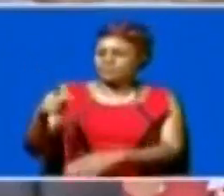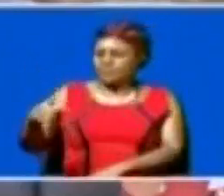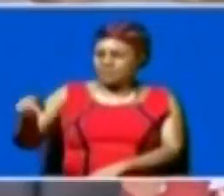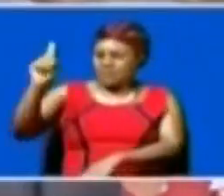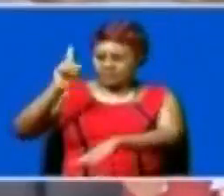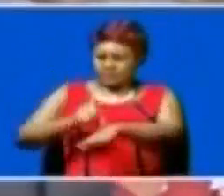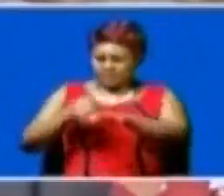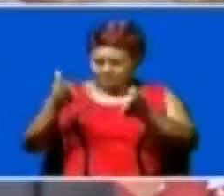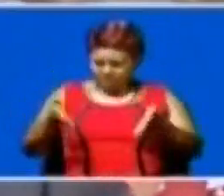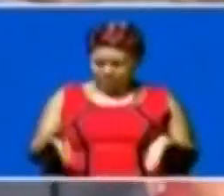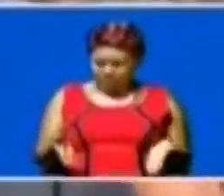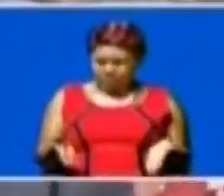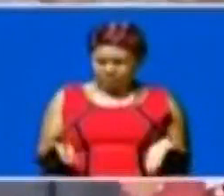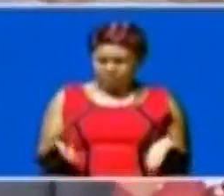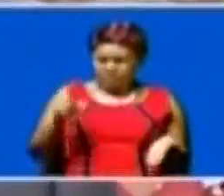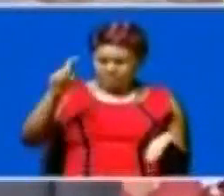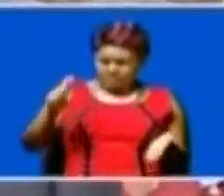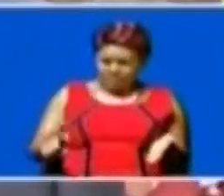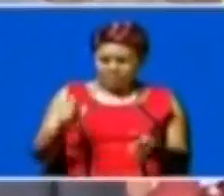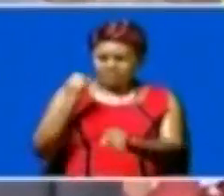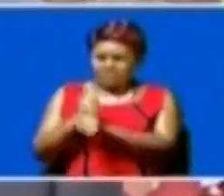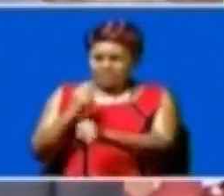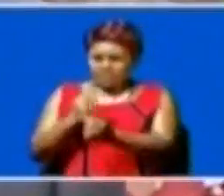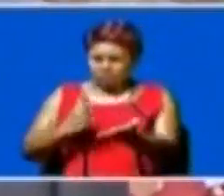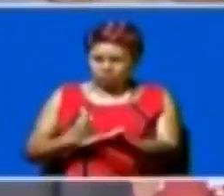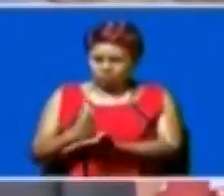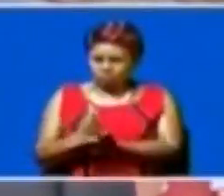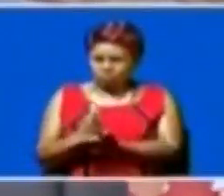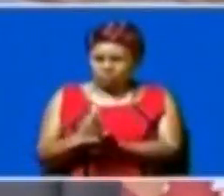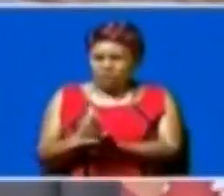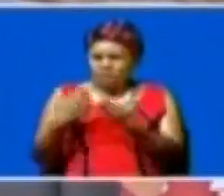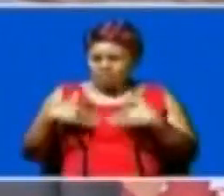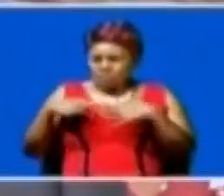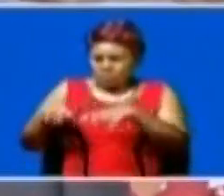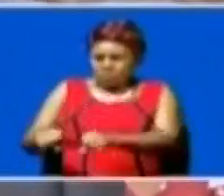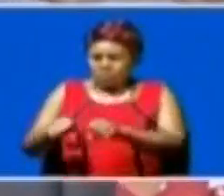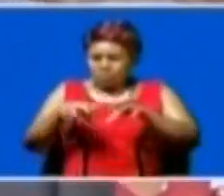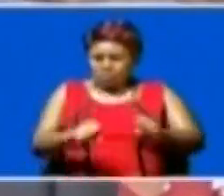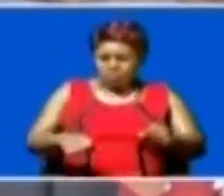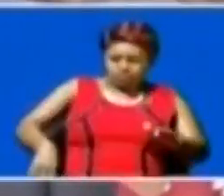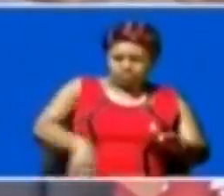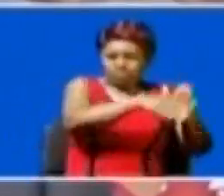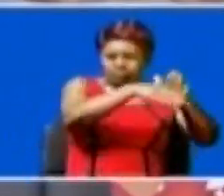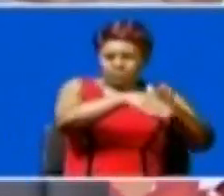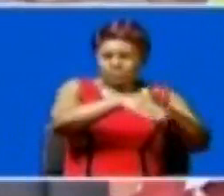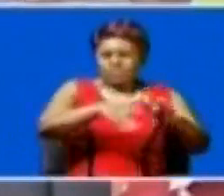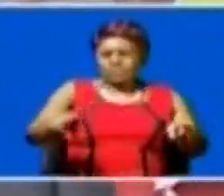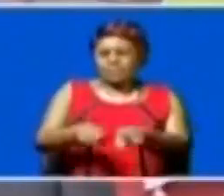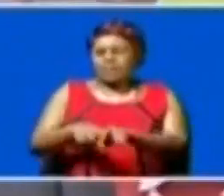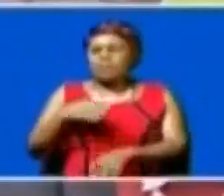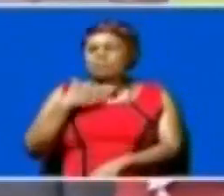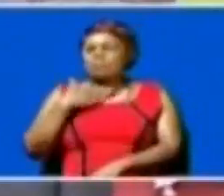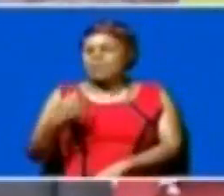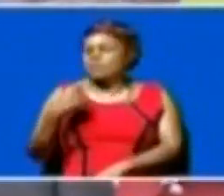time that we need to ensure that the encroachers are actually removed. We also want